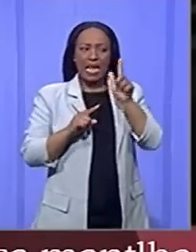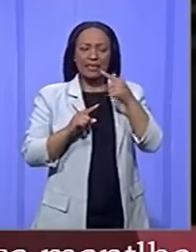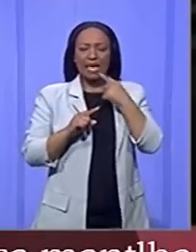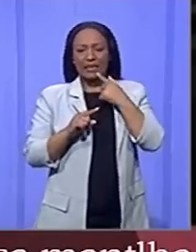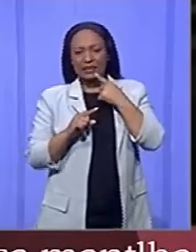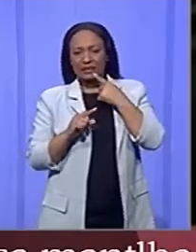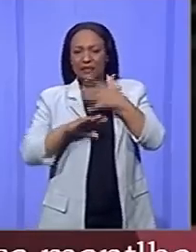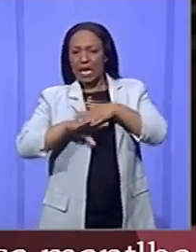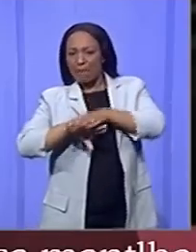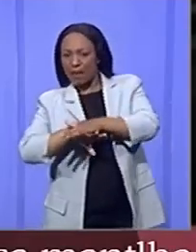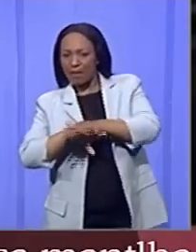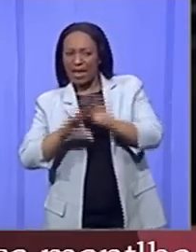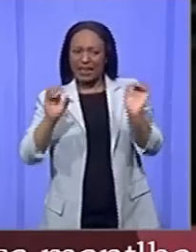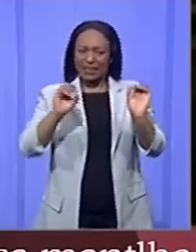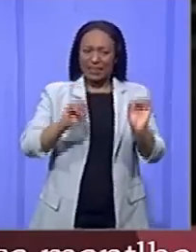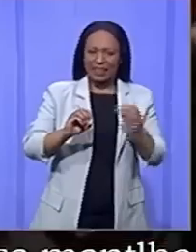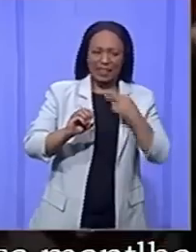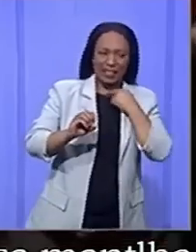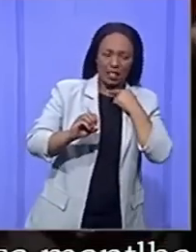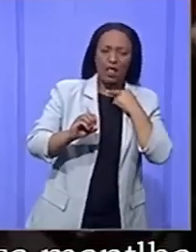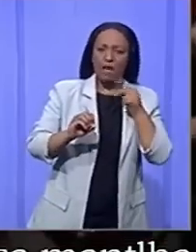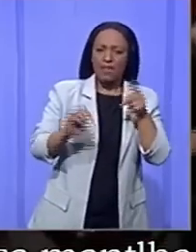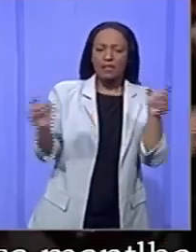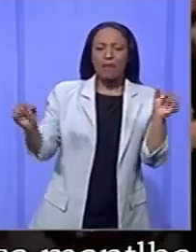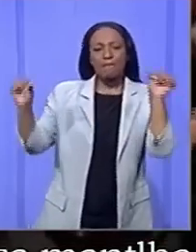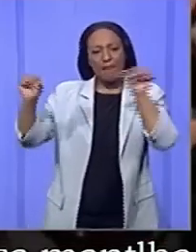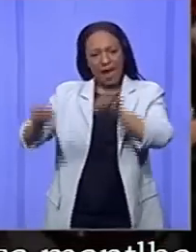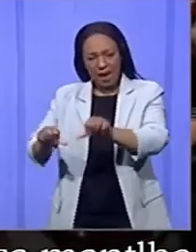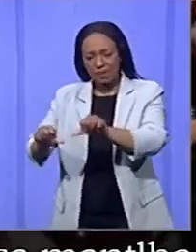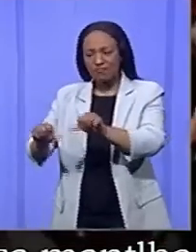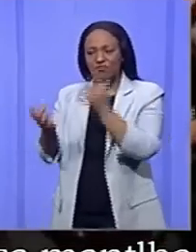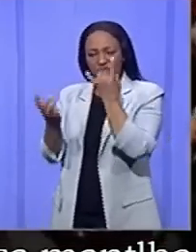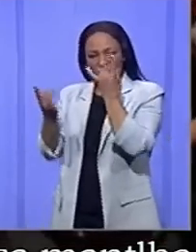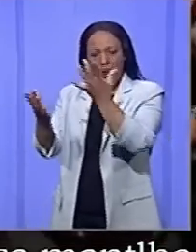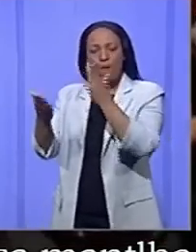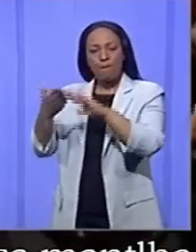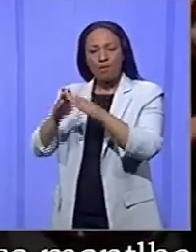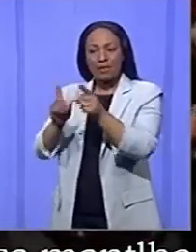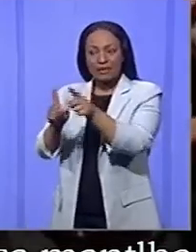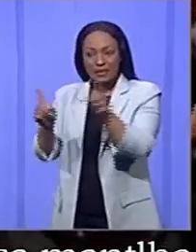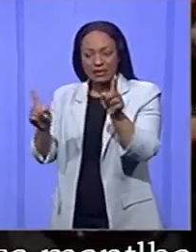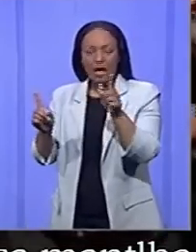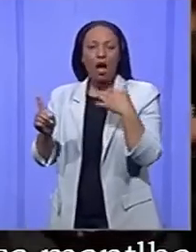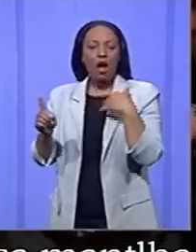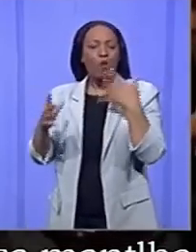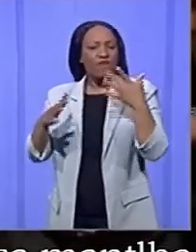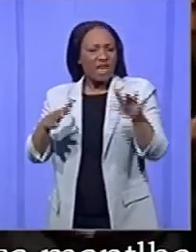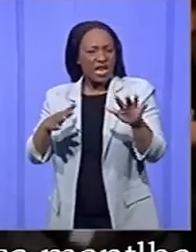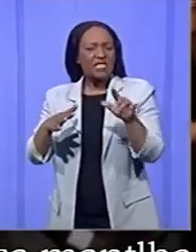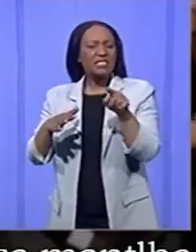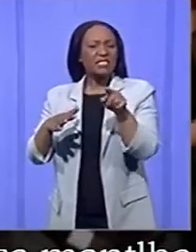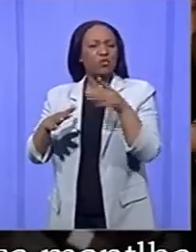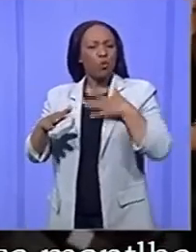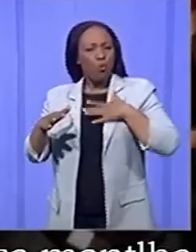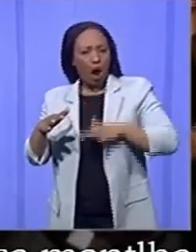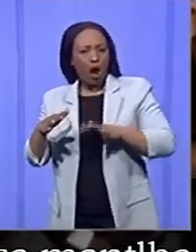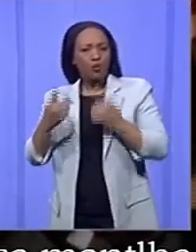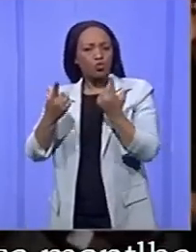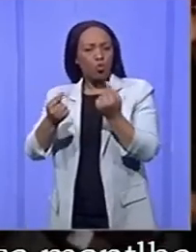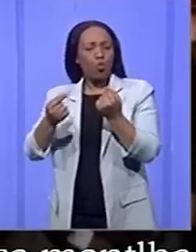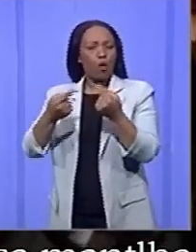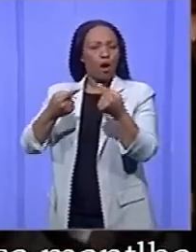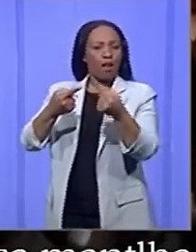mo baahing hore ba buisane le baahi hore re hlolehile mona kapa diphephetso ke tsela mme ke nahana hore seo se tla